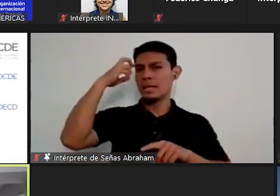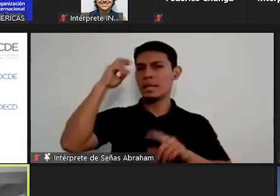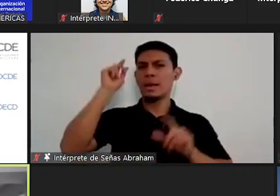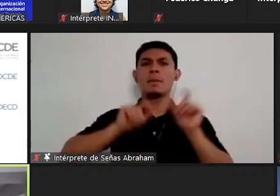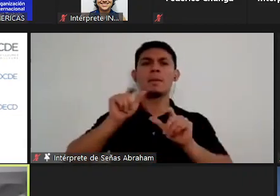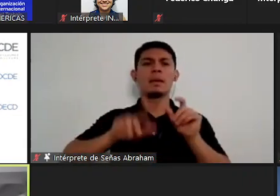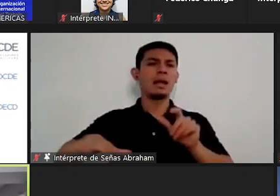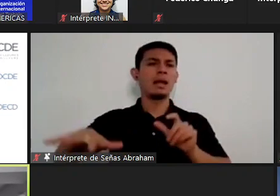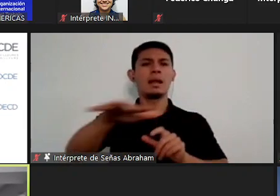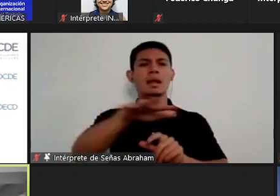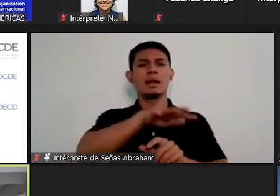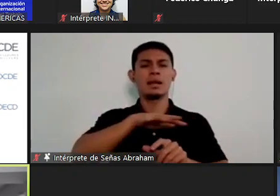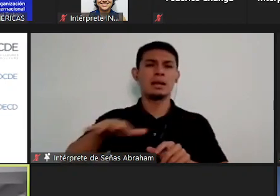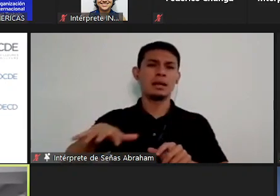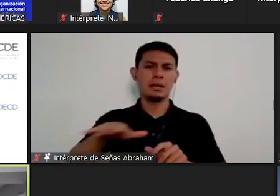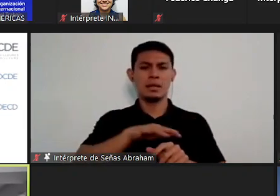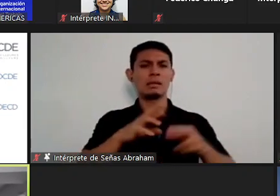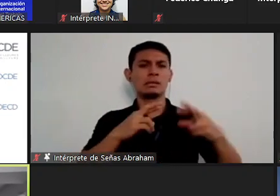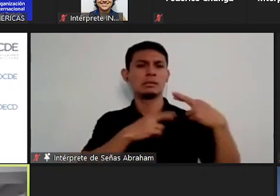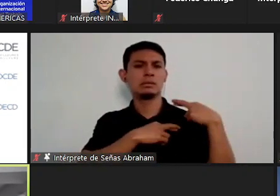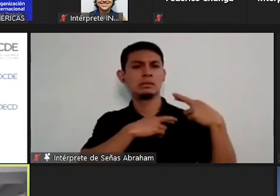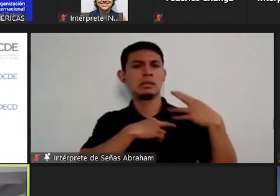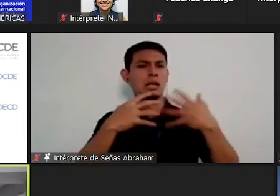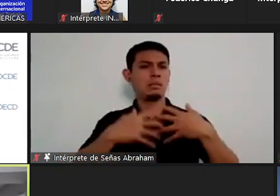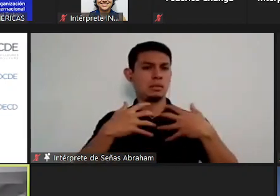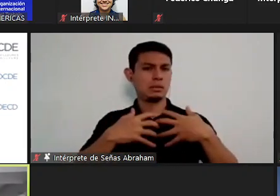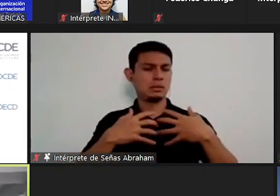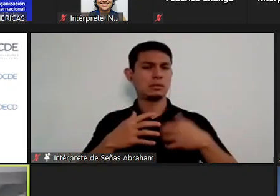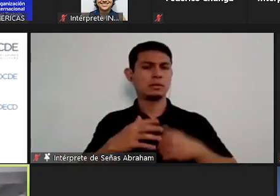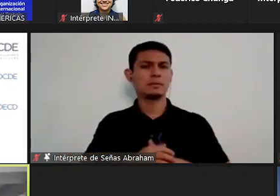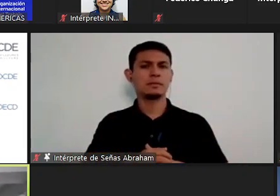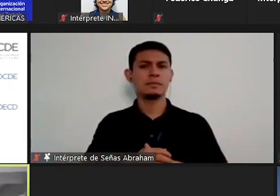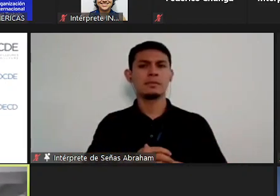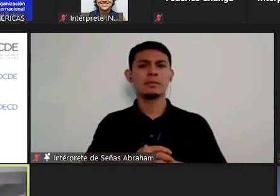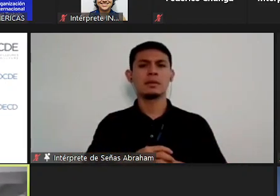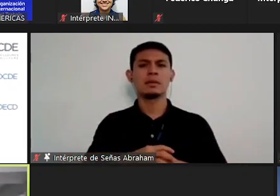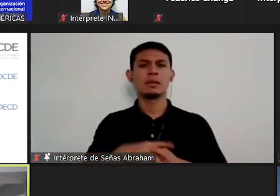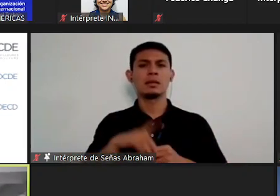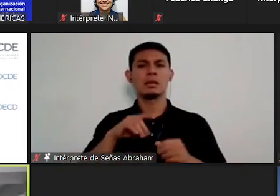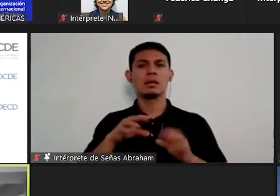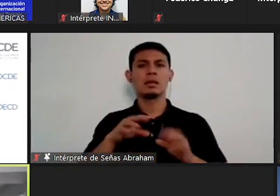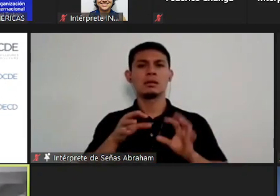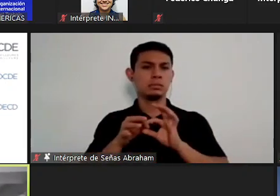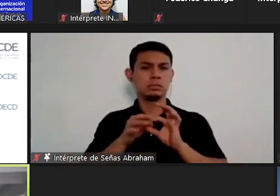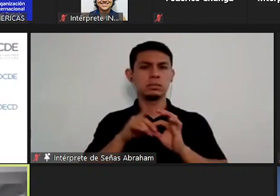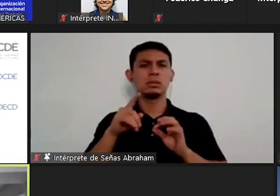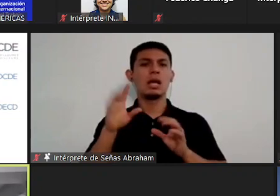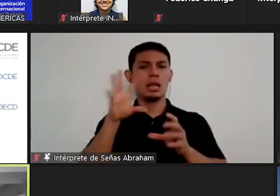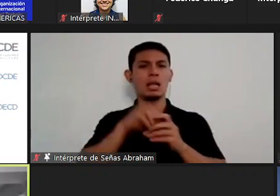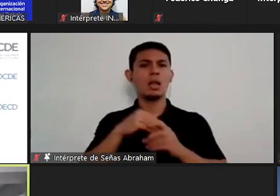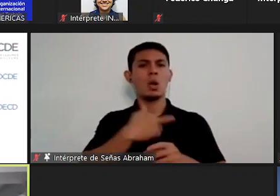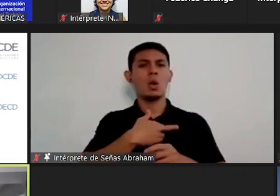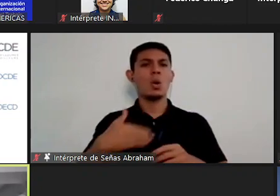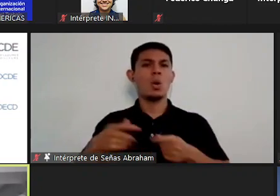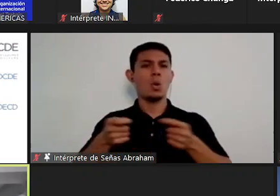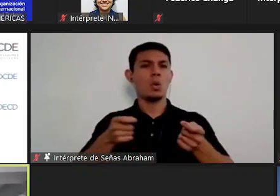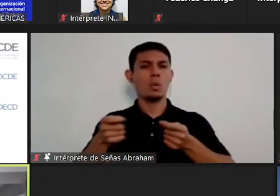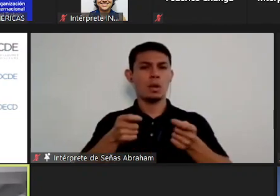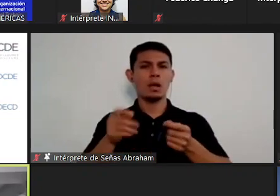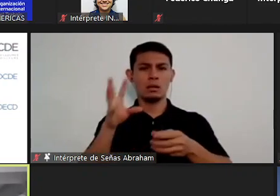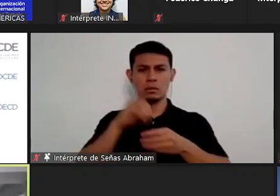development of the country needs a framework for the conductor there for the responsible business